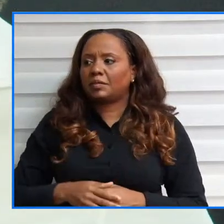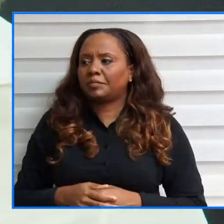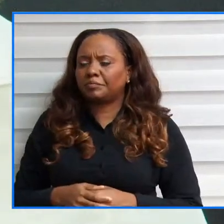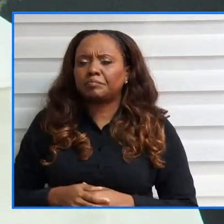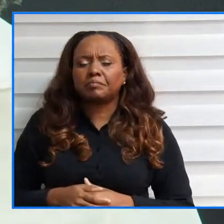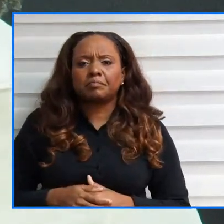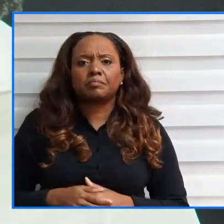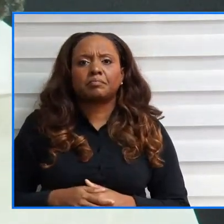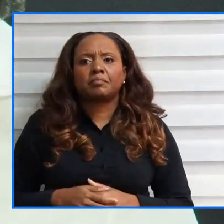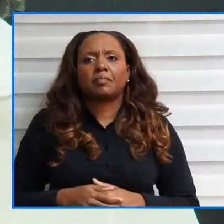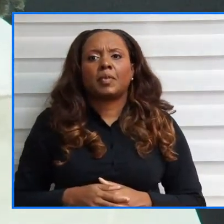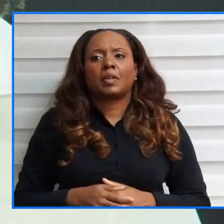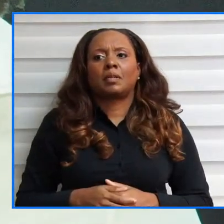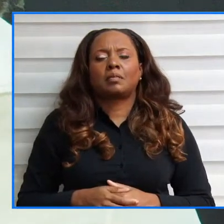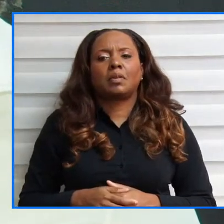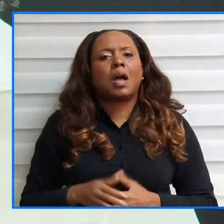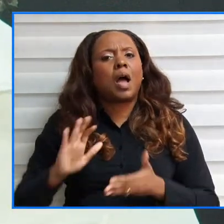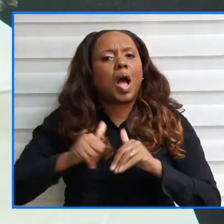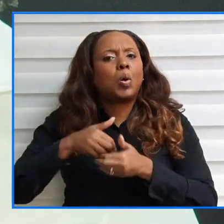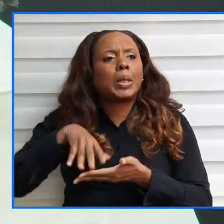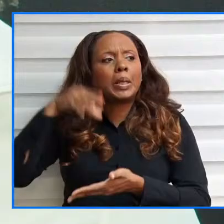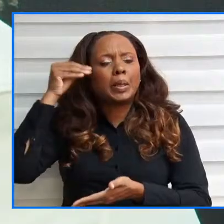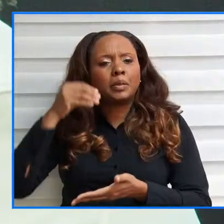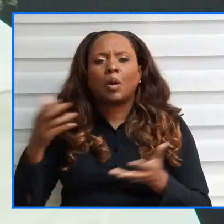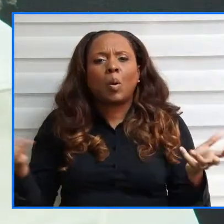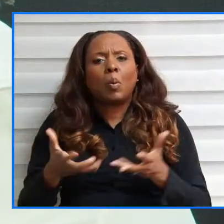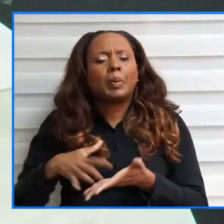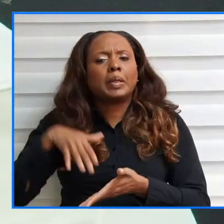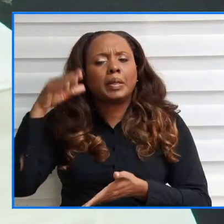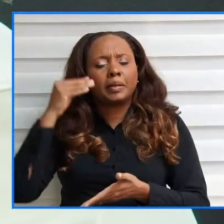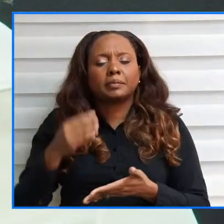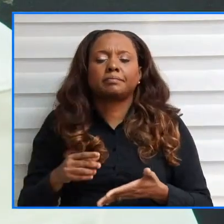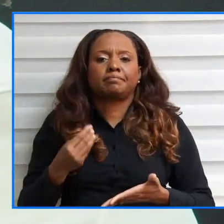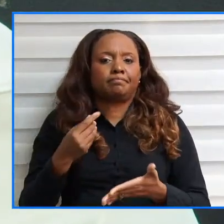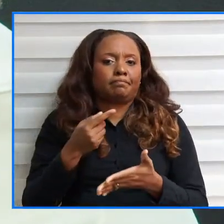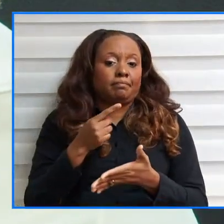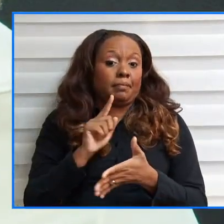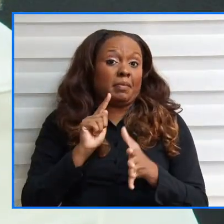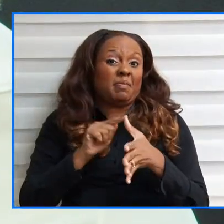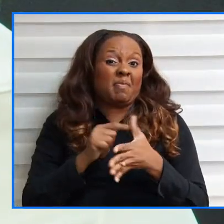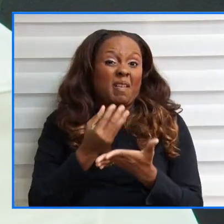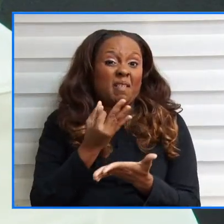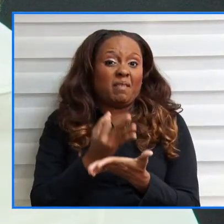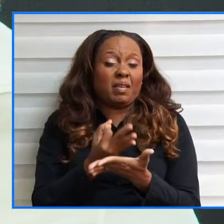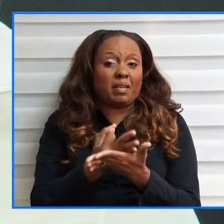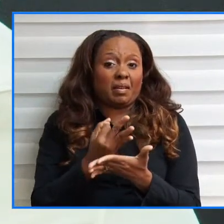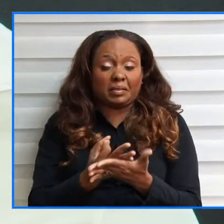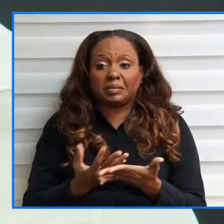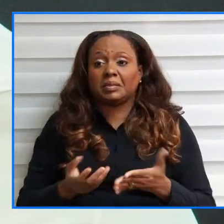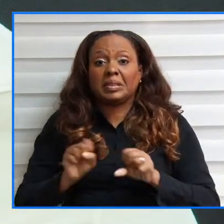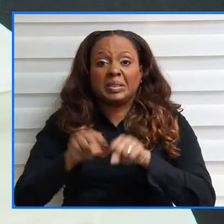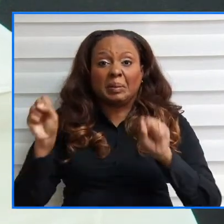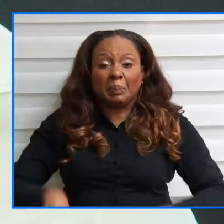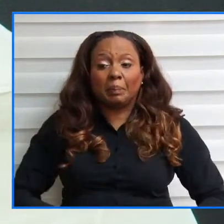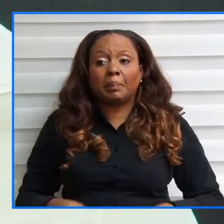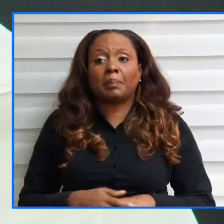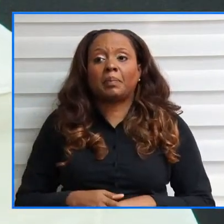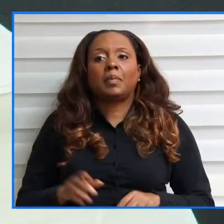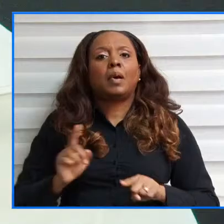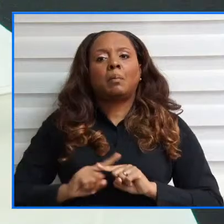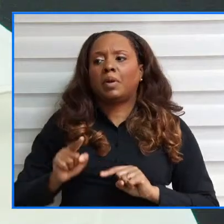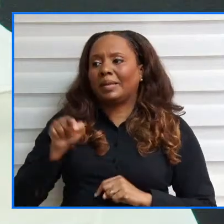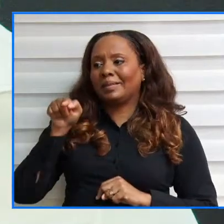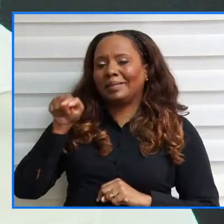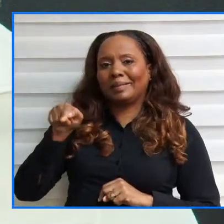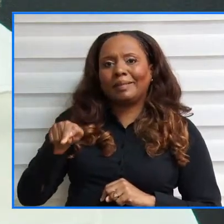particularly in the area of financial services and that sector where we have 40 years of experience, but where they have the experience